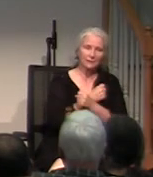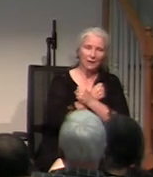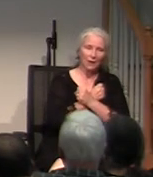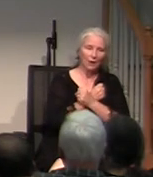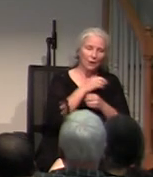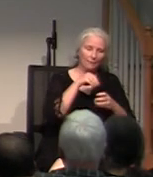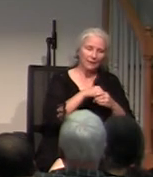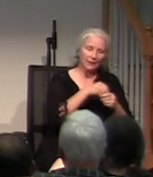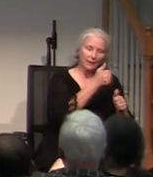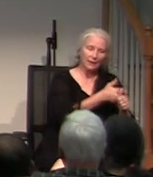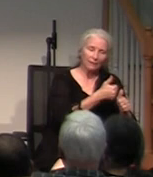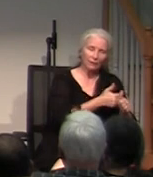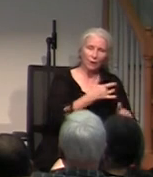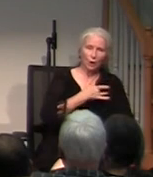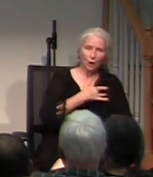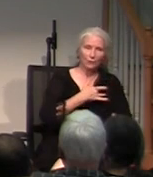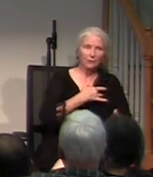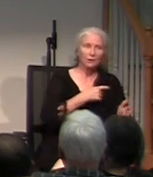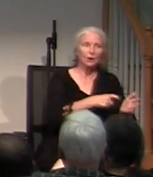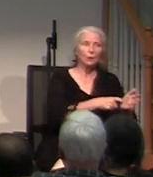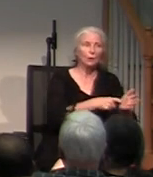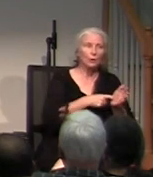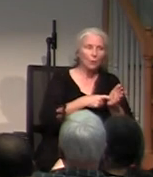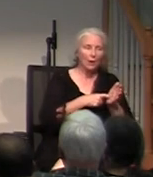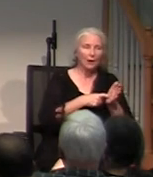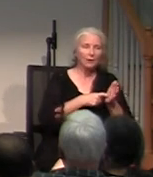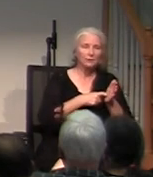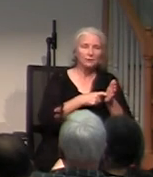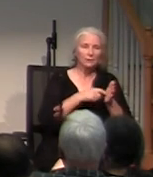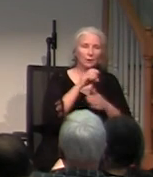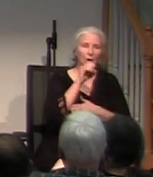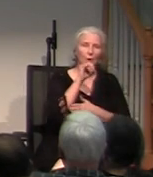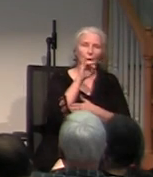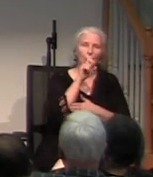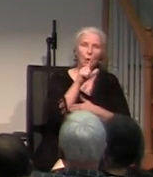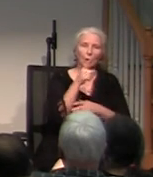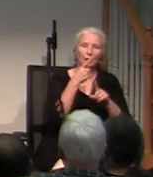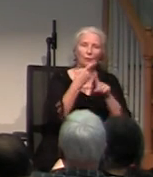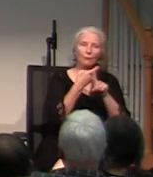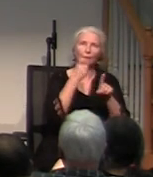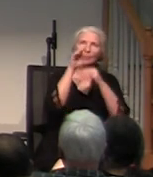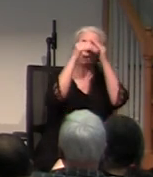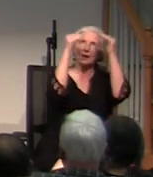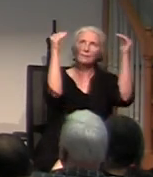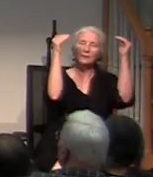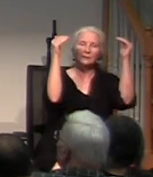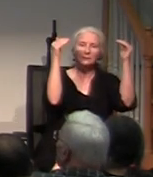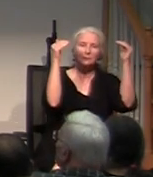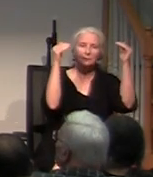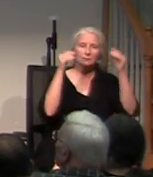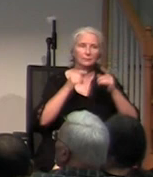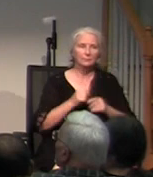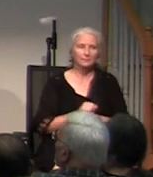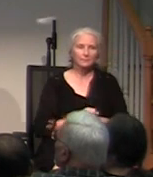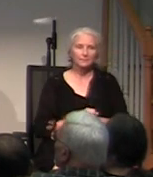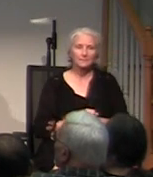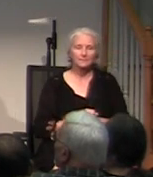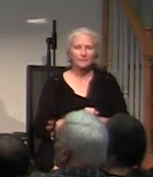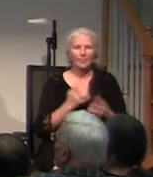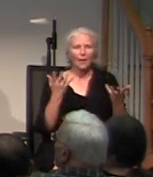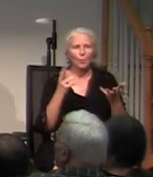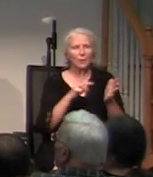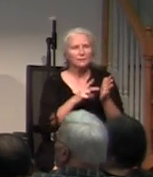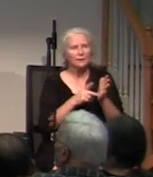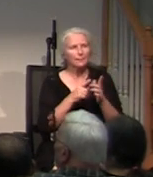It requires heavenly oil to have the lamps lighted to meet the bridegroom. What does it mean to get